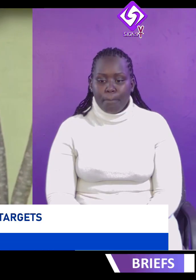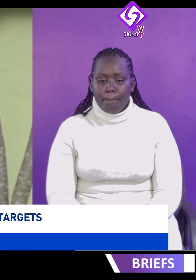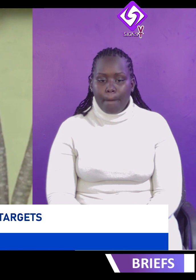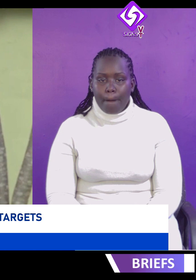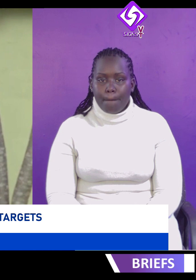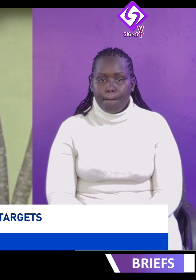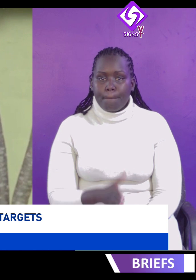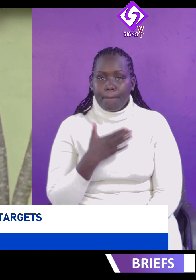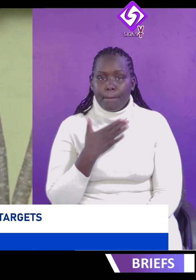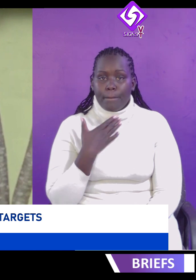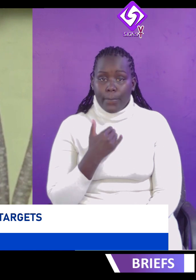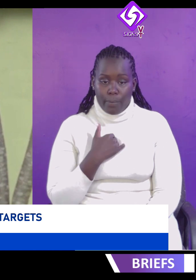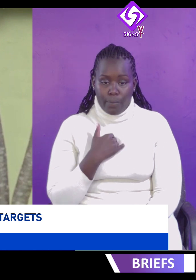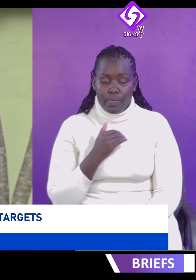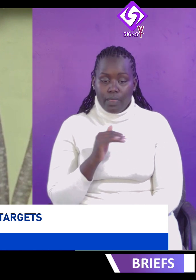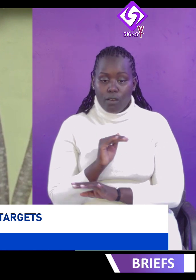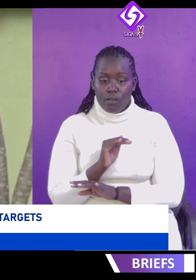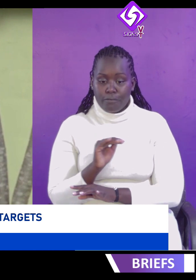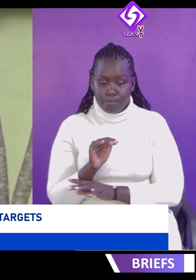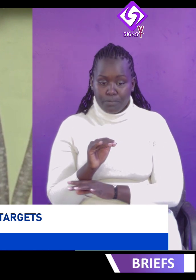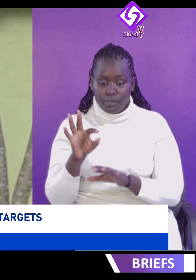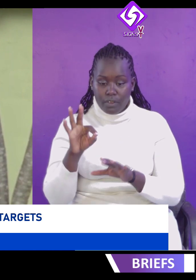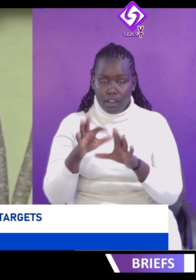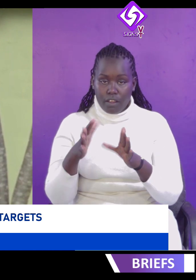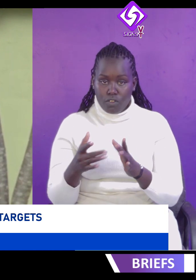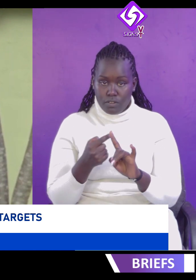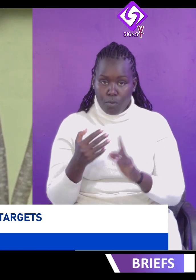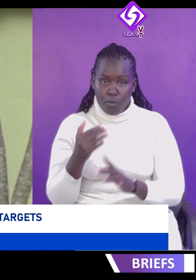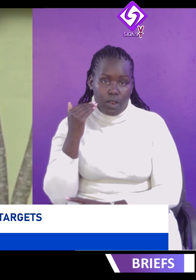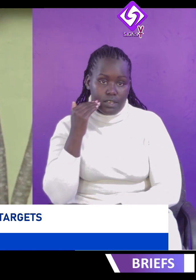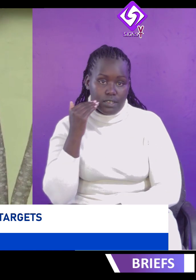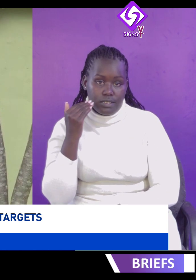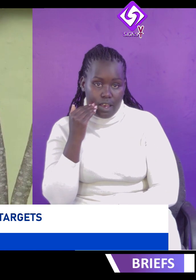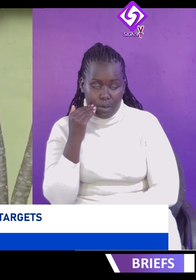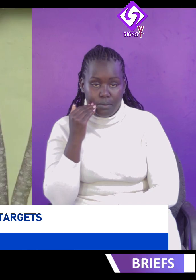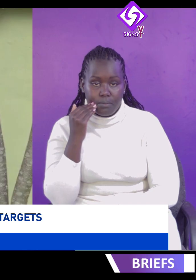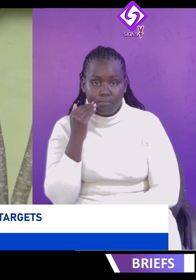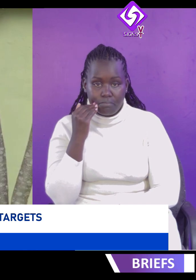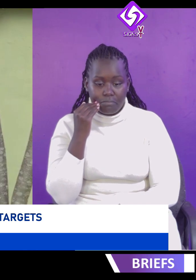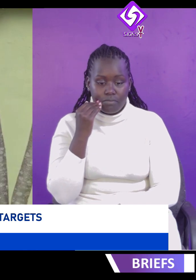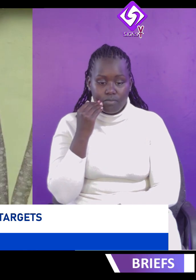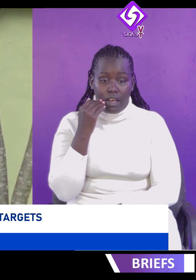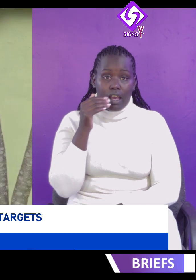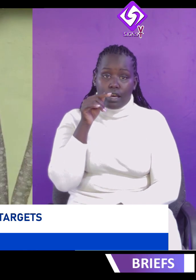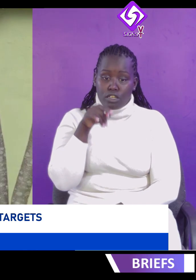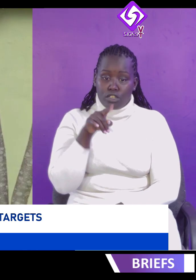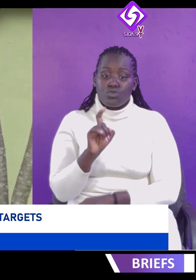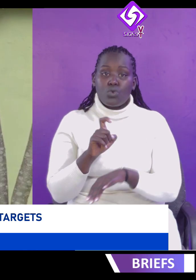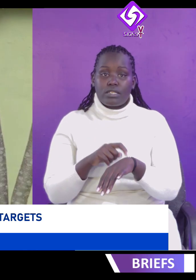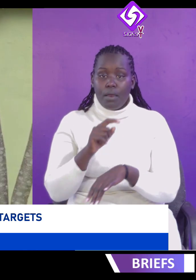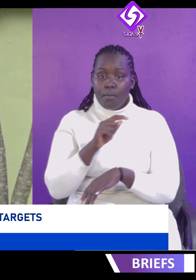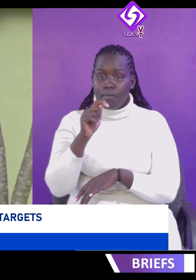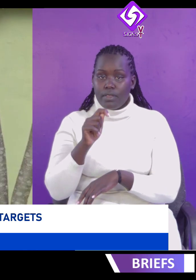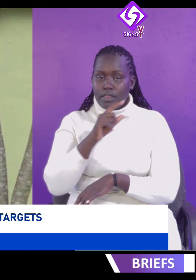I want to call upon the voters in Siaya, especially the Gen Z. It is your moment. I'm